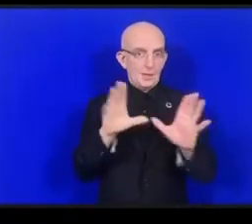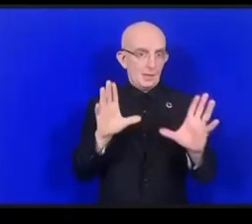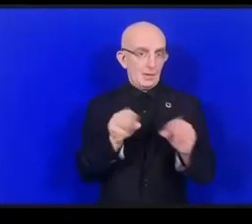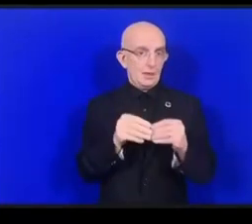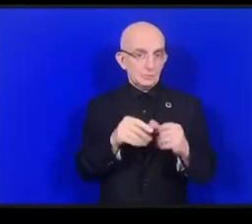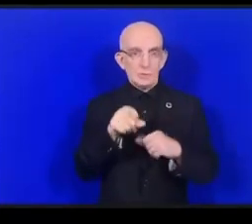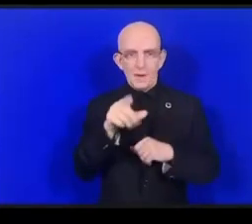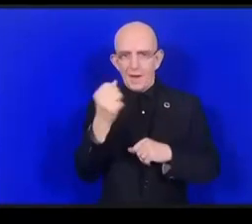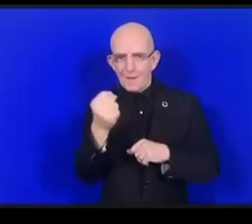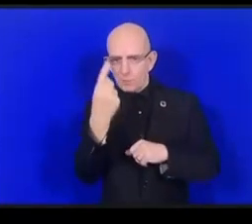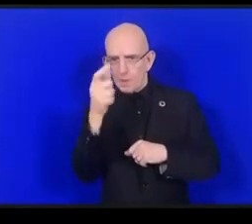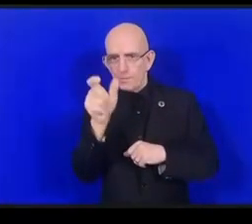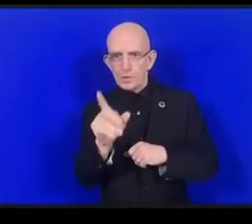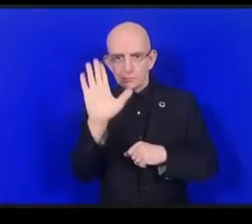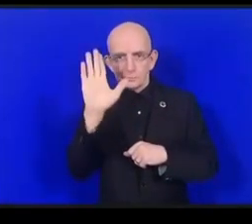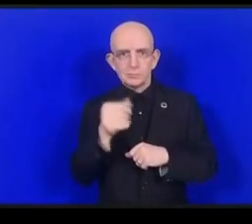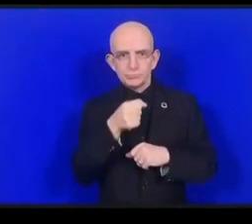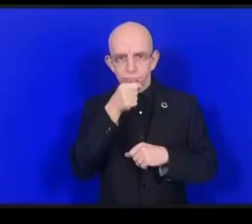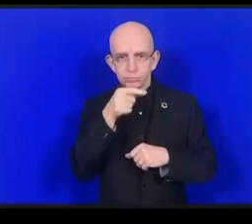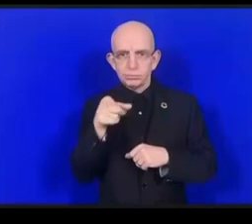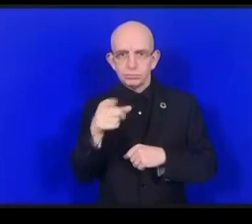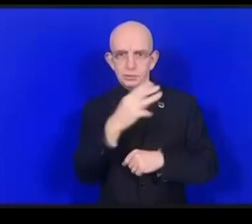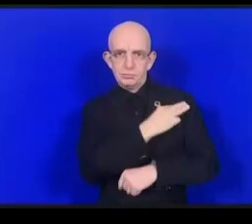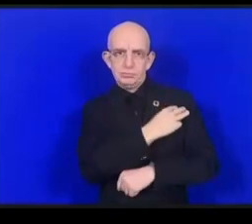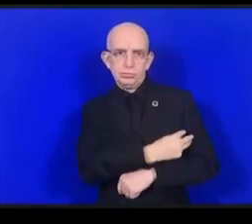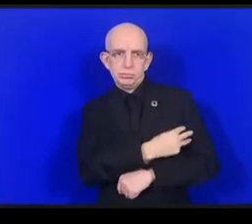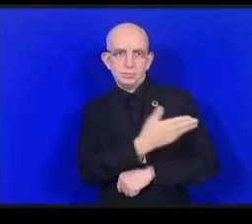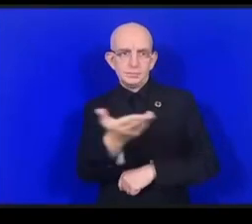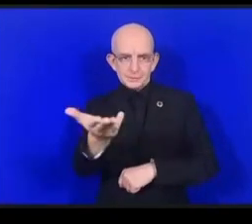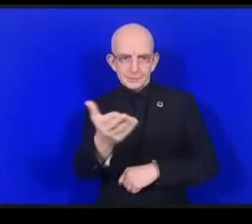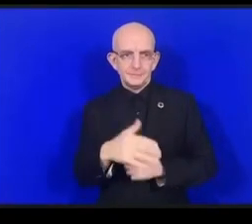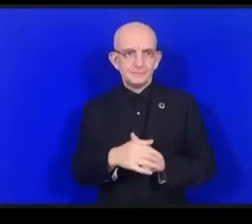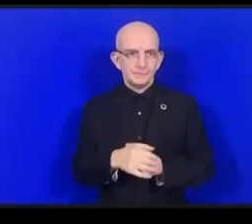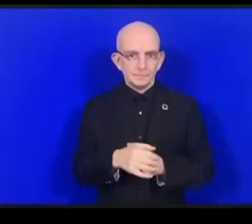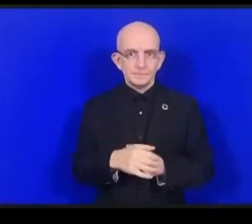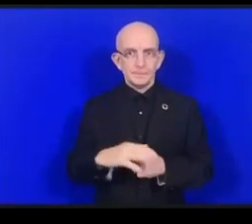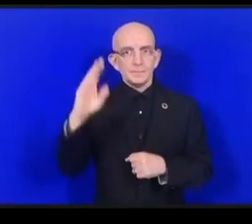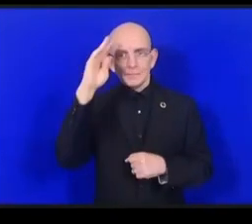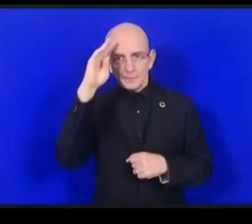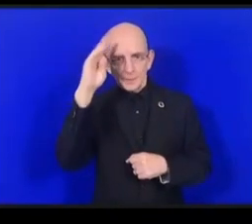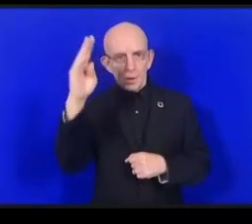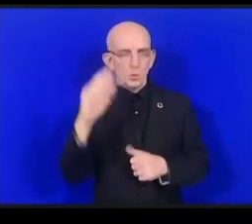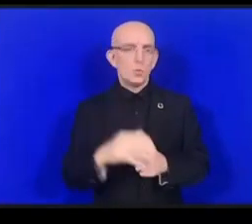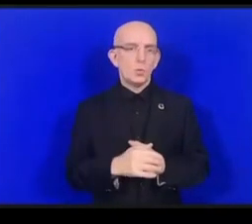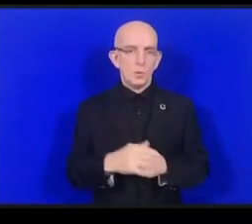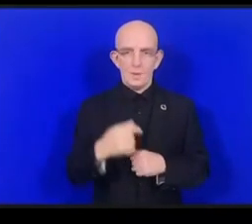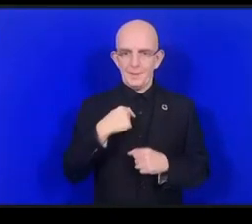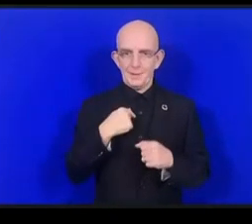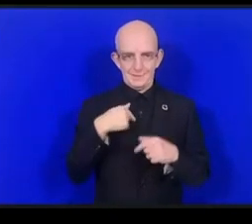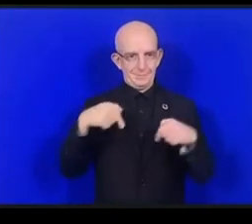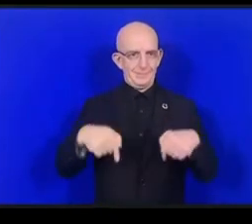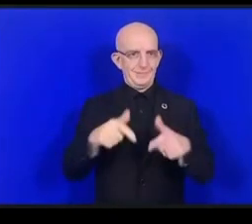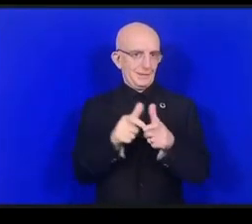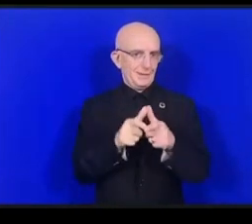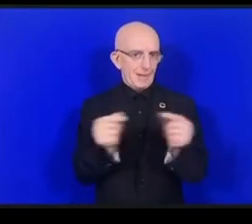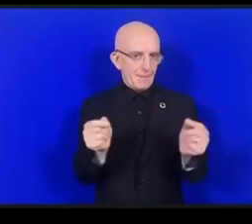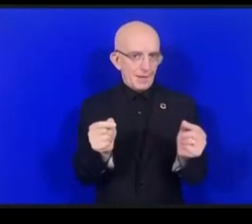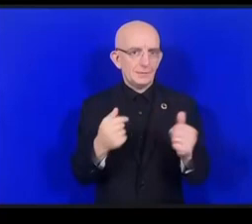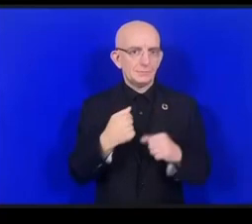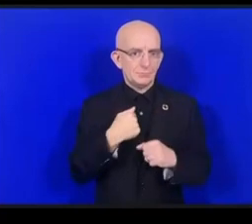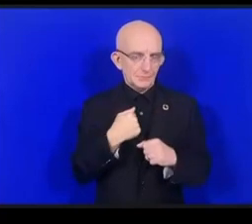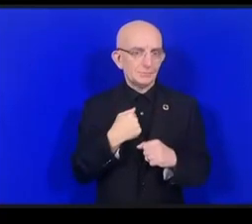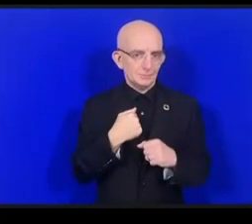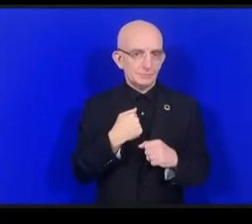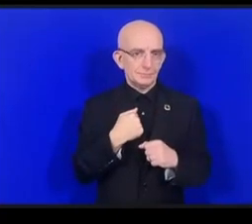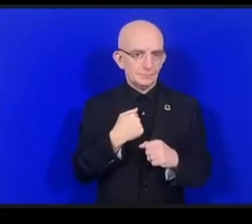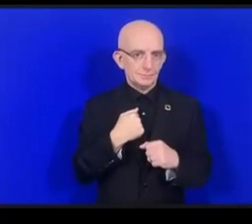I am a Japanese nutrition who lost some of her speed due to traffic accident.